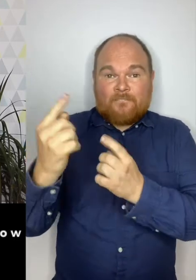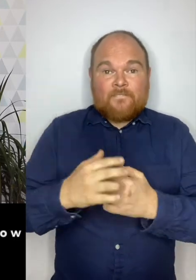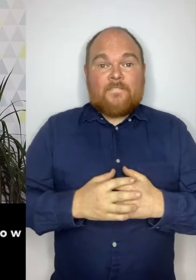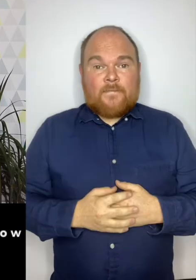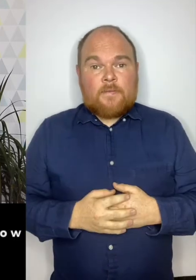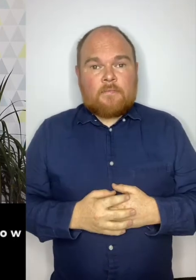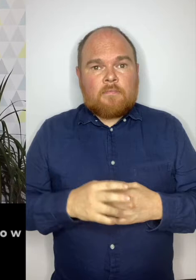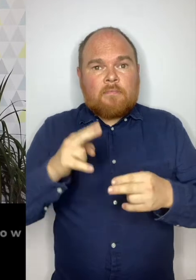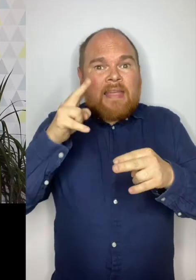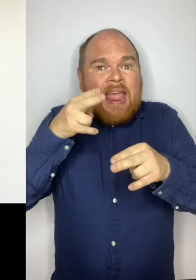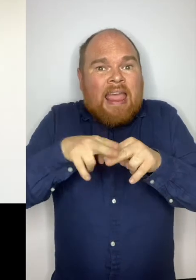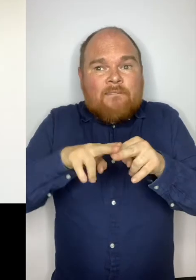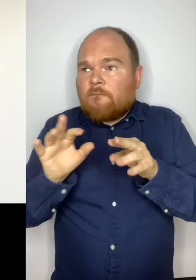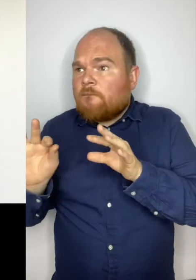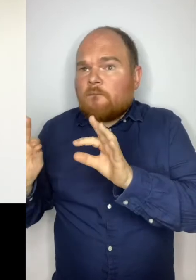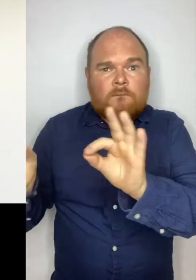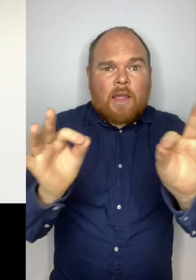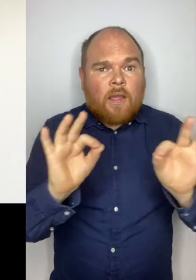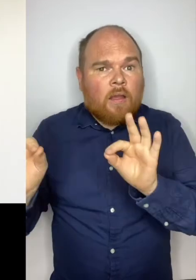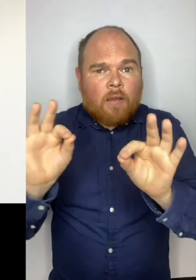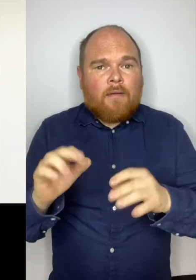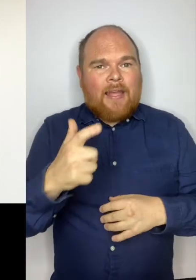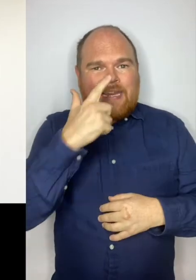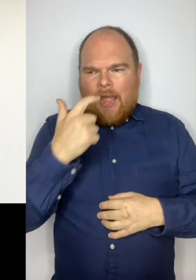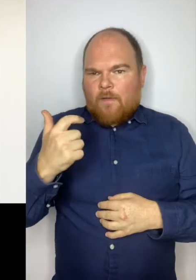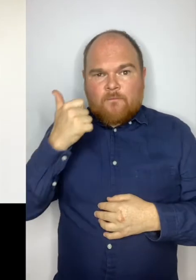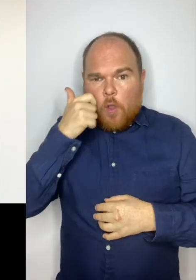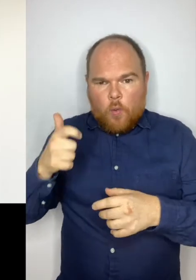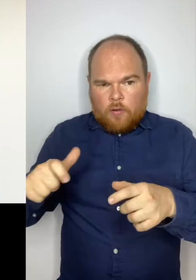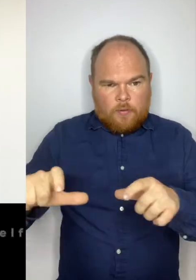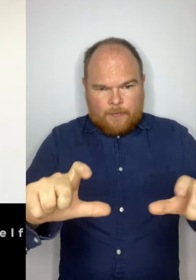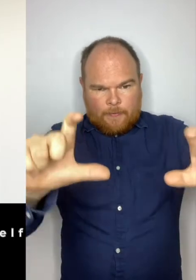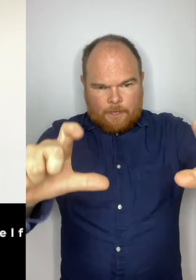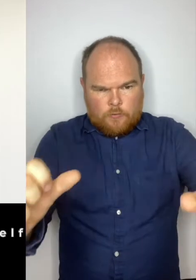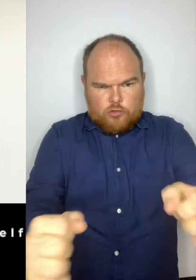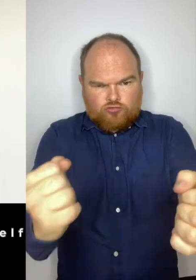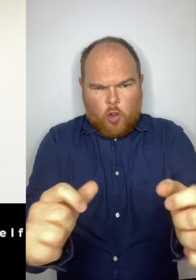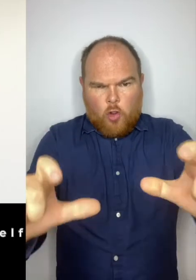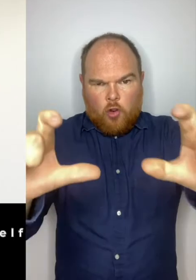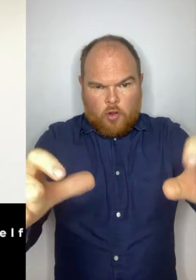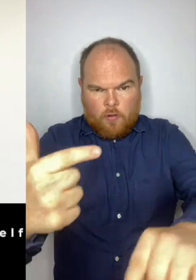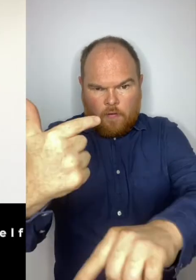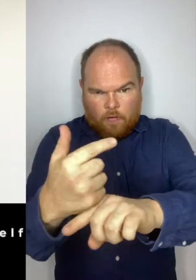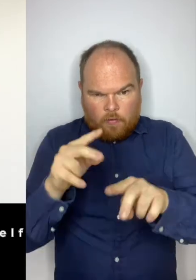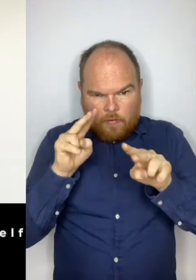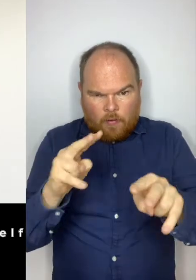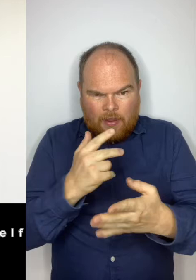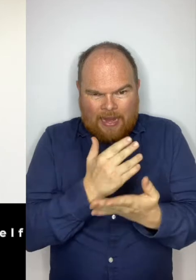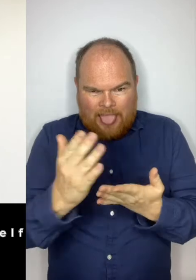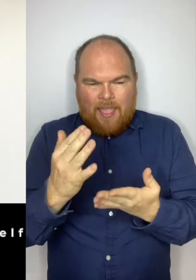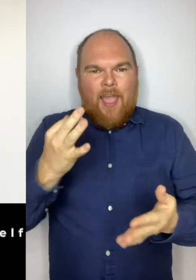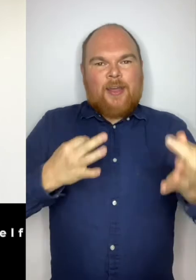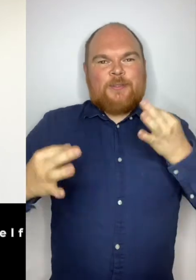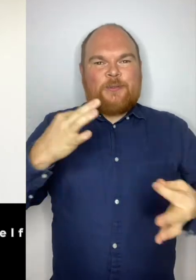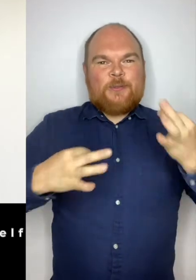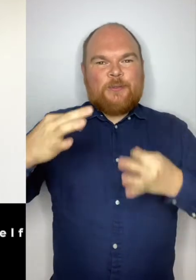social distancing guidelines. If not, you can switch your phone into selfie mode and prop it up somewhere secure so that you